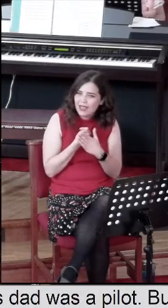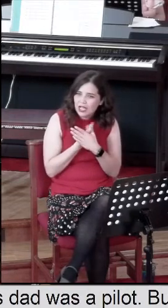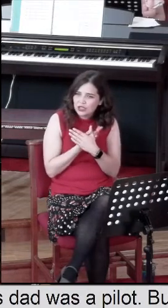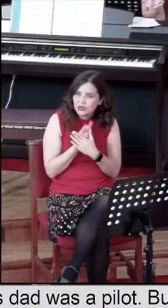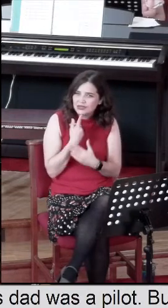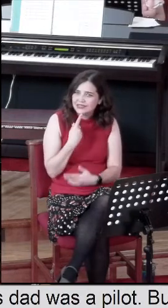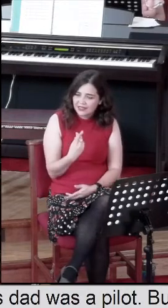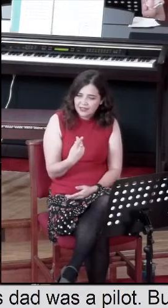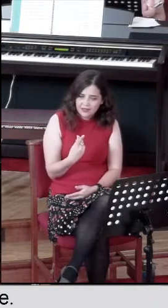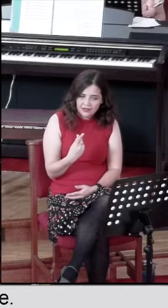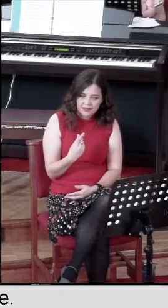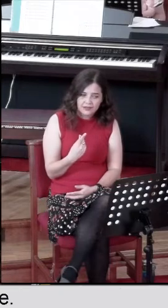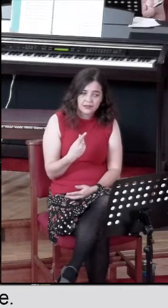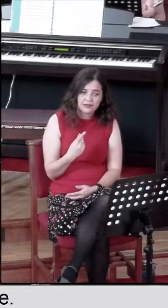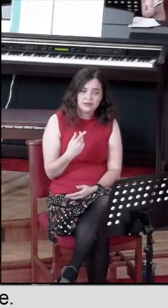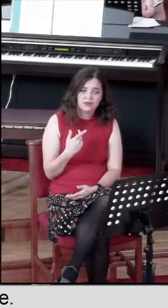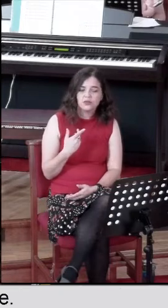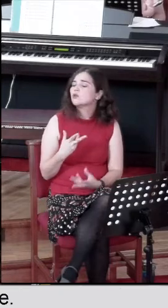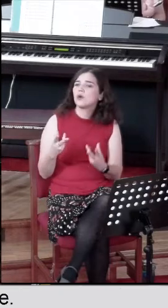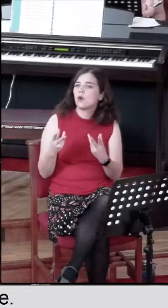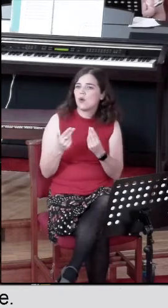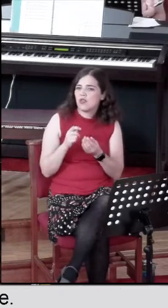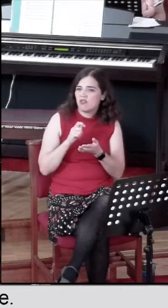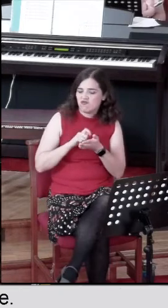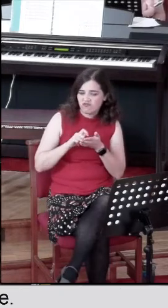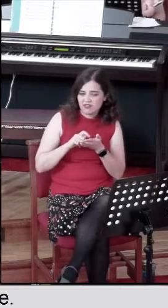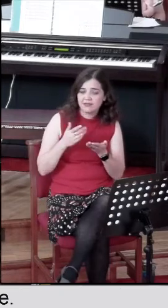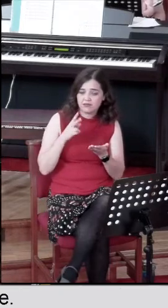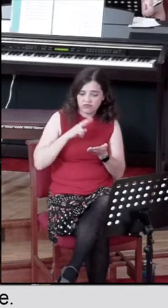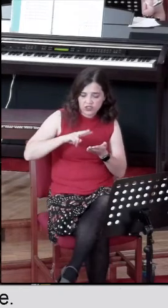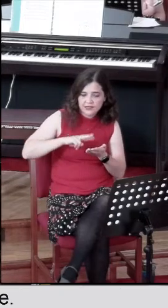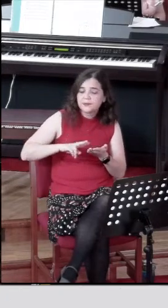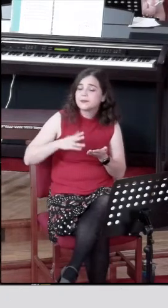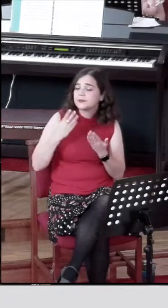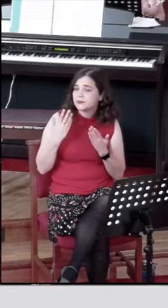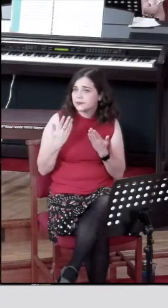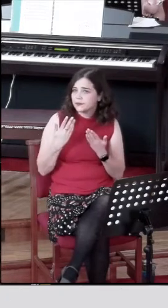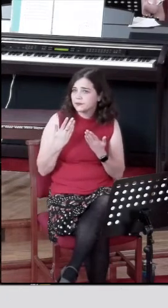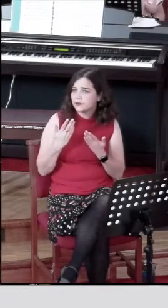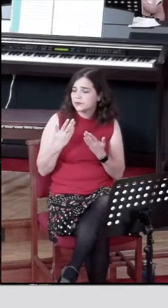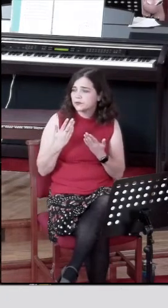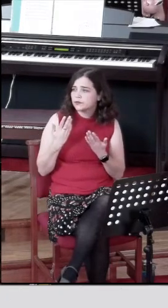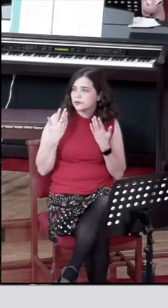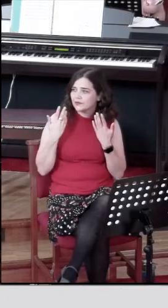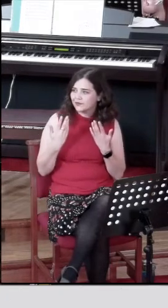Jesus, and we'll tie it in with that reading that Alec just read now in a moment. But